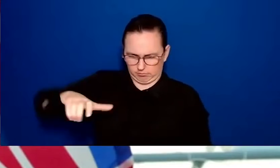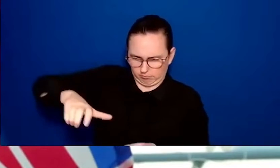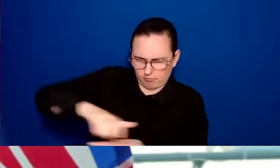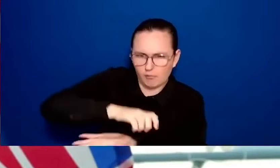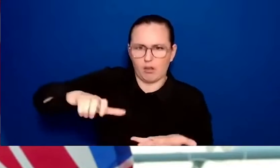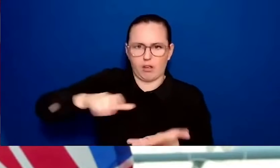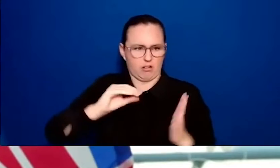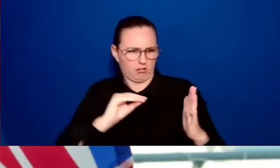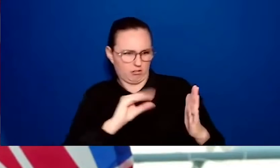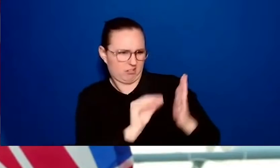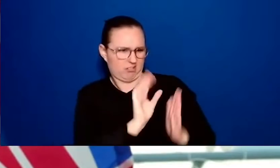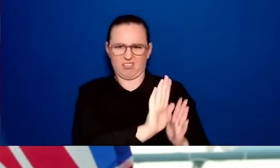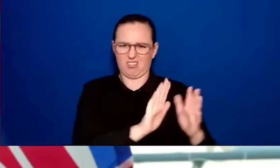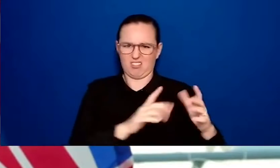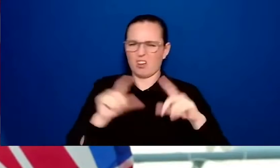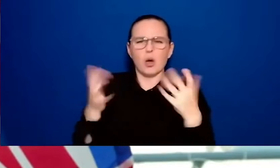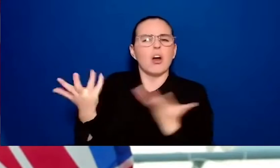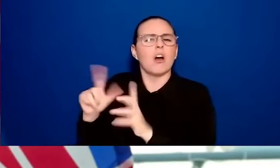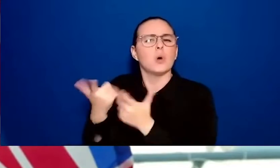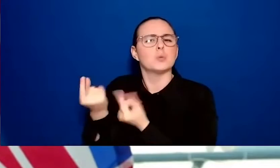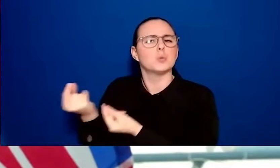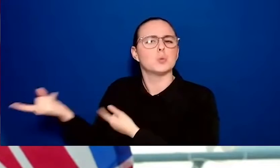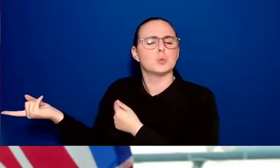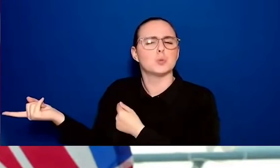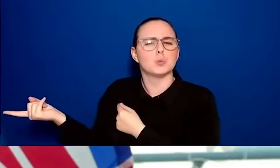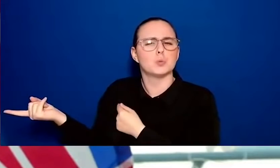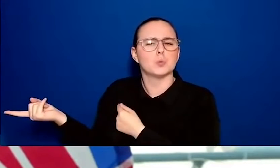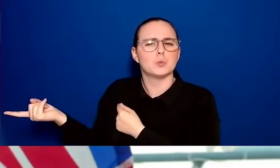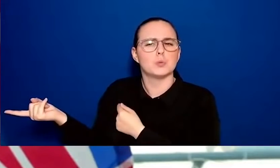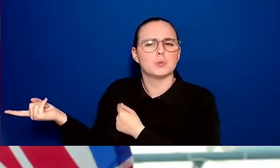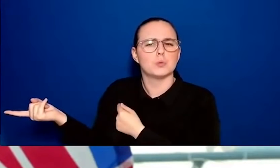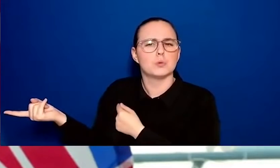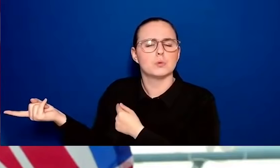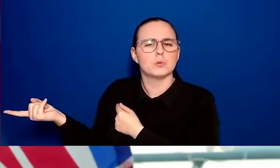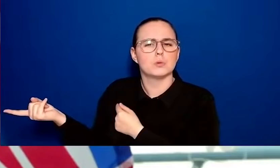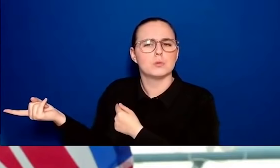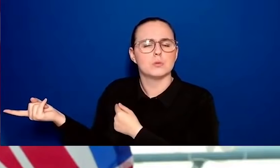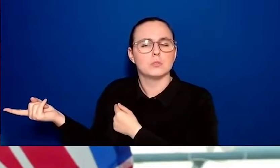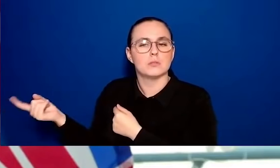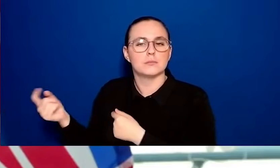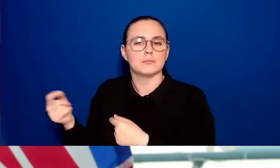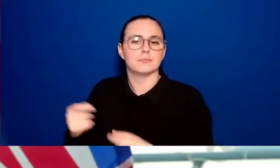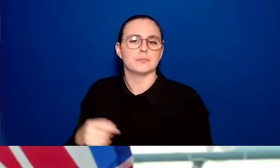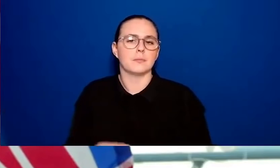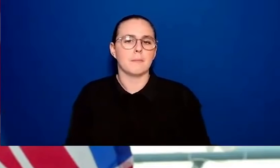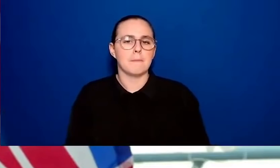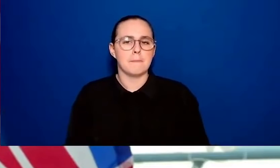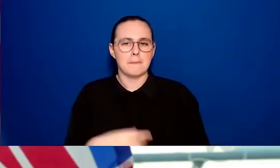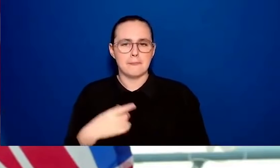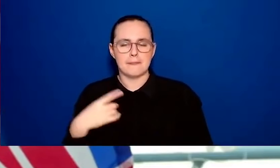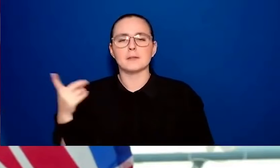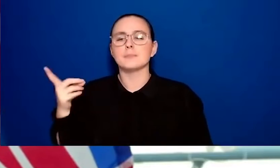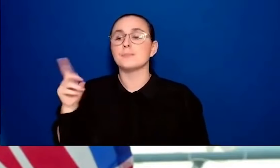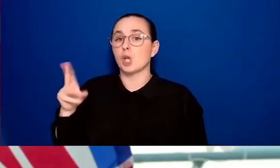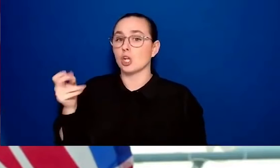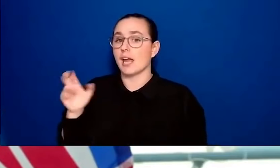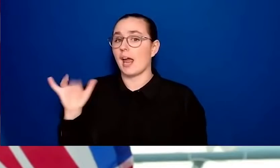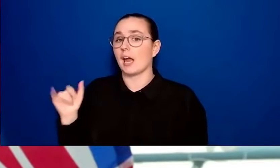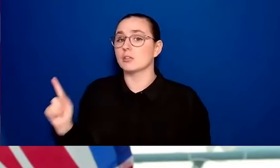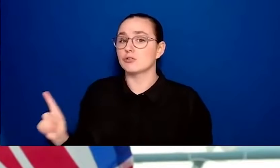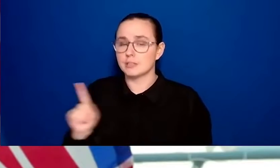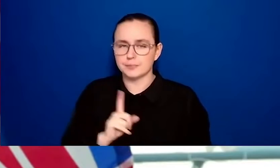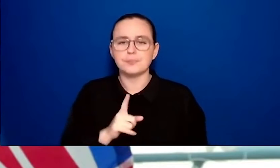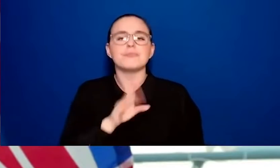second question, the scanning is very simple because it's not an app that downloads any information. So yes, we